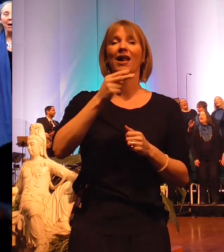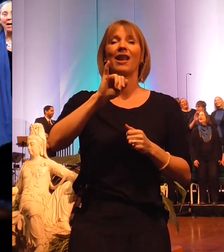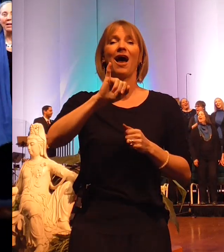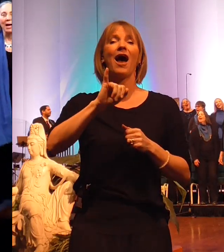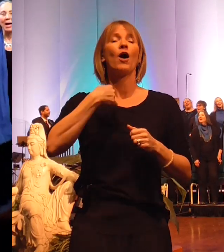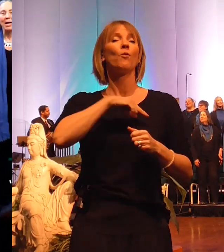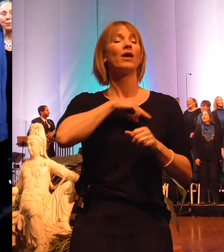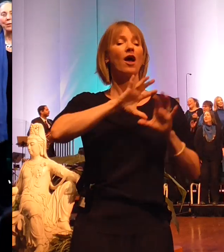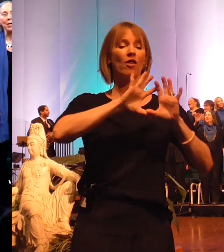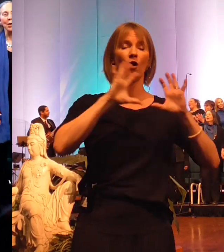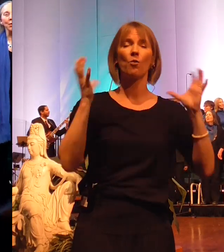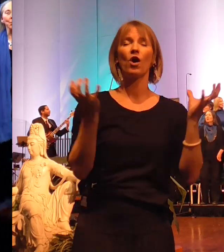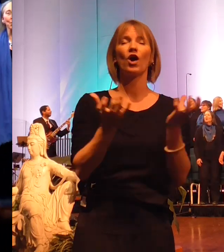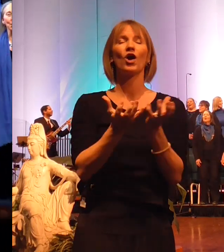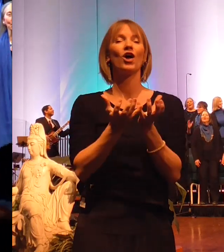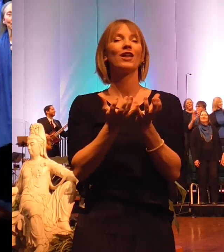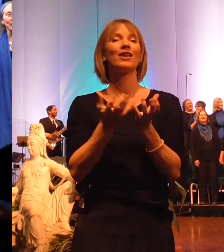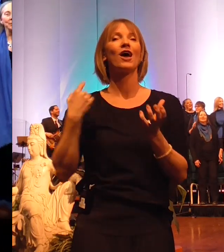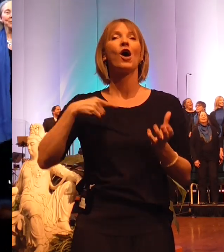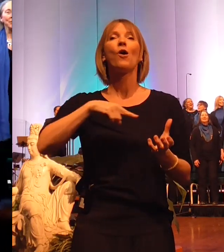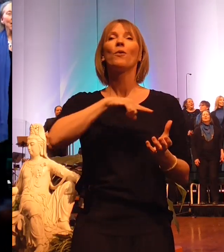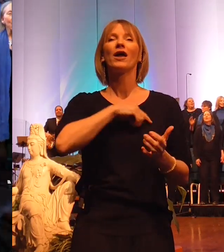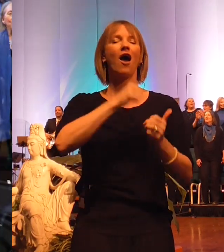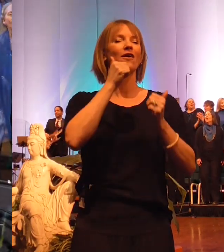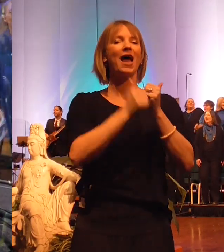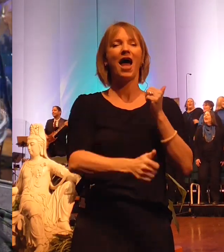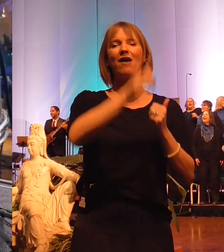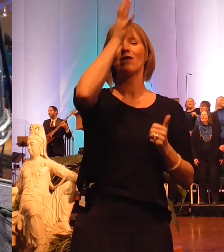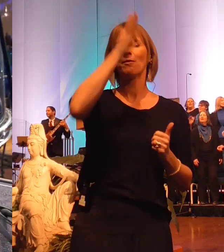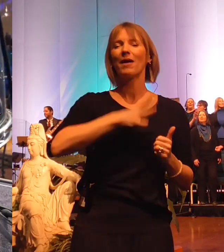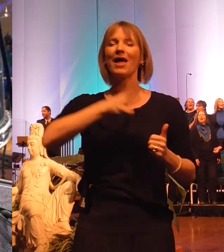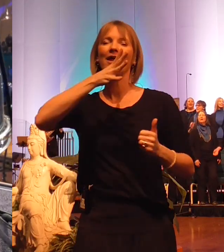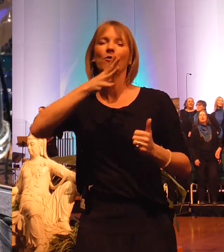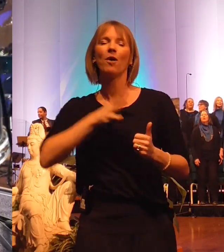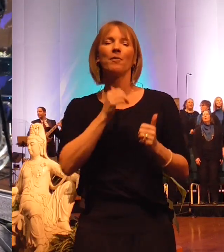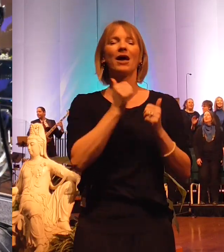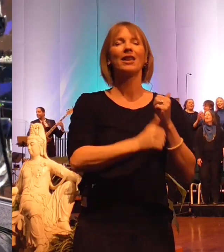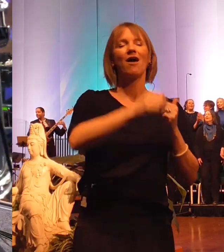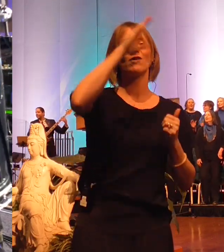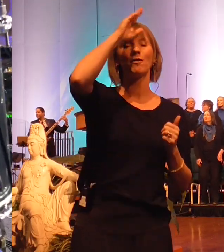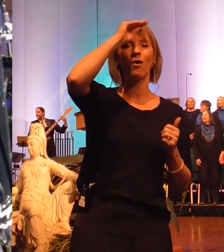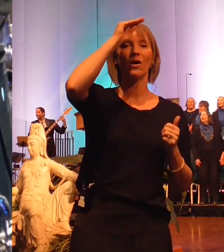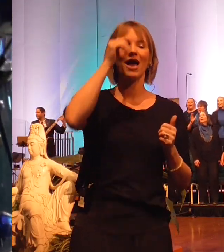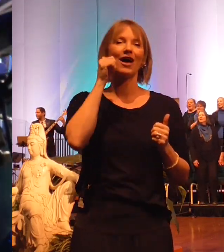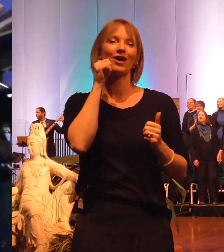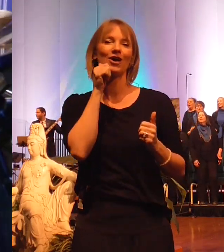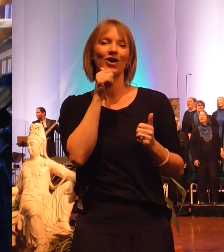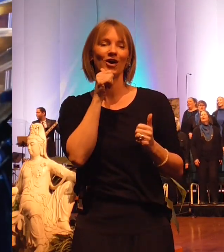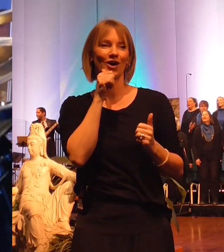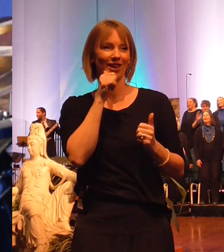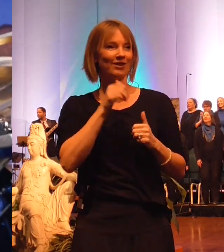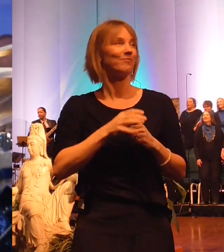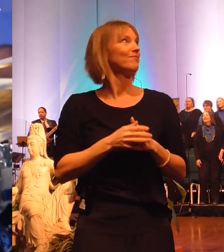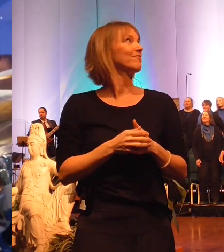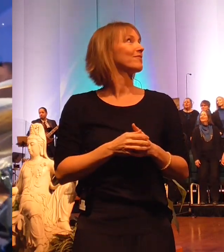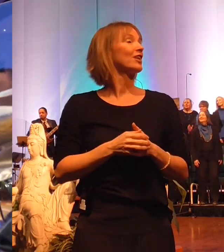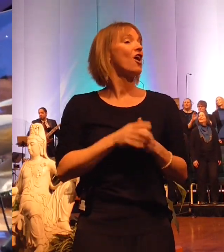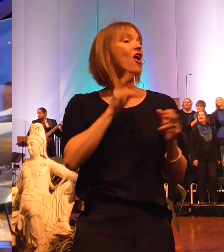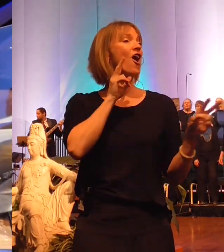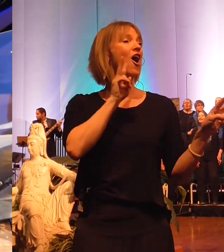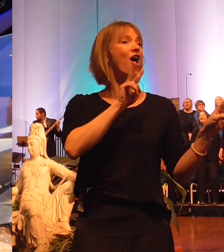are Mile High, we are the world. We are every man and woman, every boy and girl.